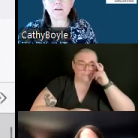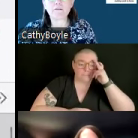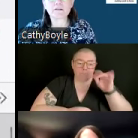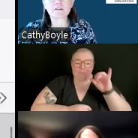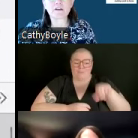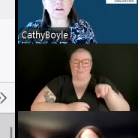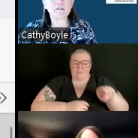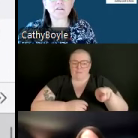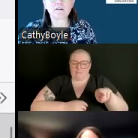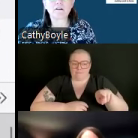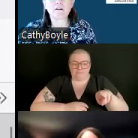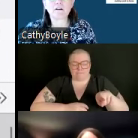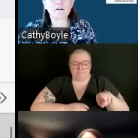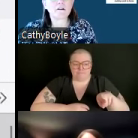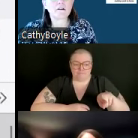And you can see